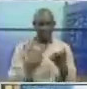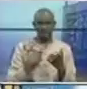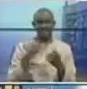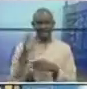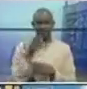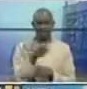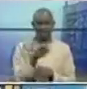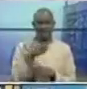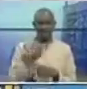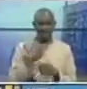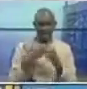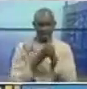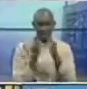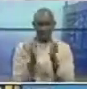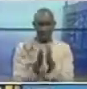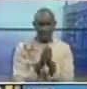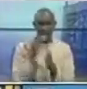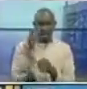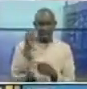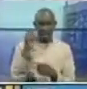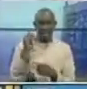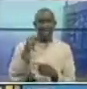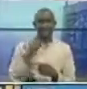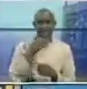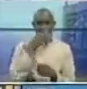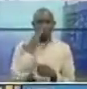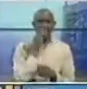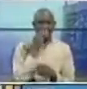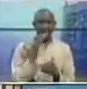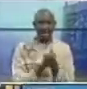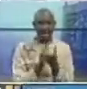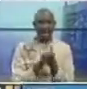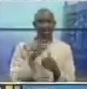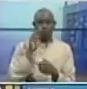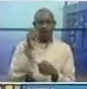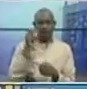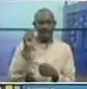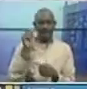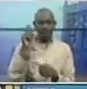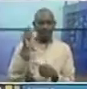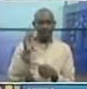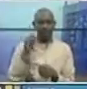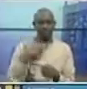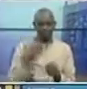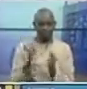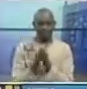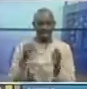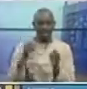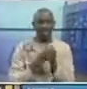county, accompanied by Amani coalition figures Musalia Mudavadi and Eugene Omalwa, among other leaders,